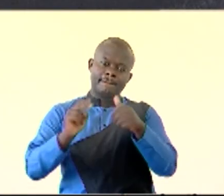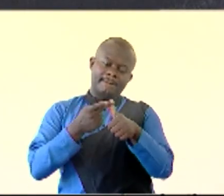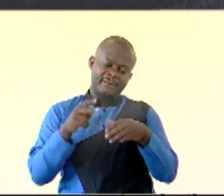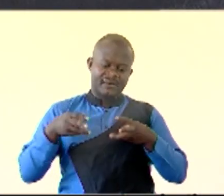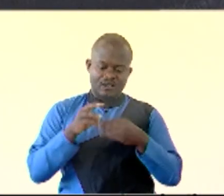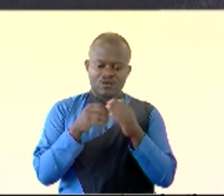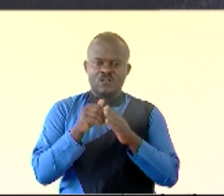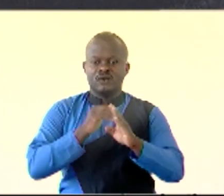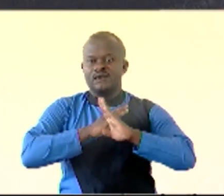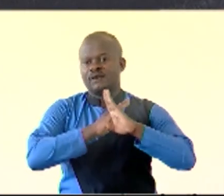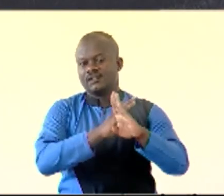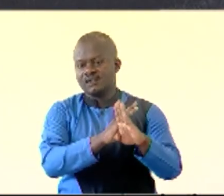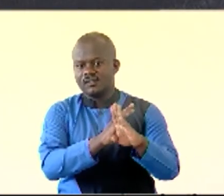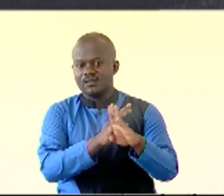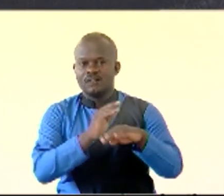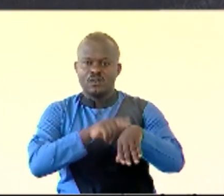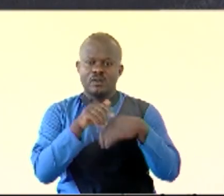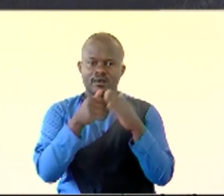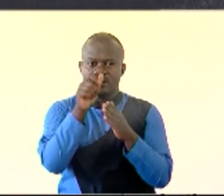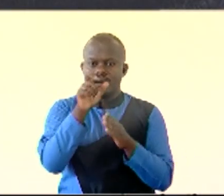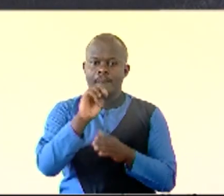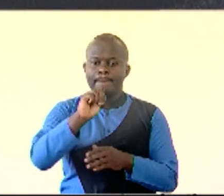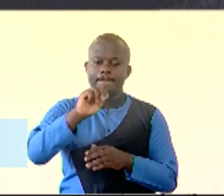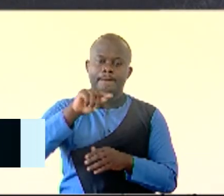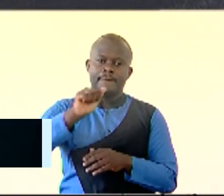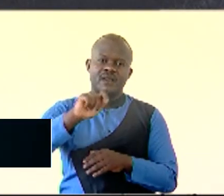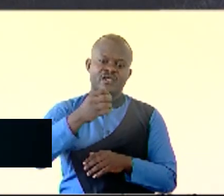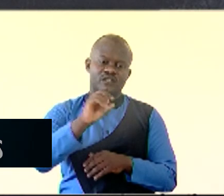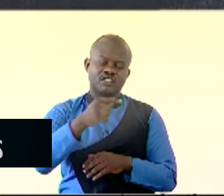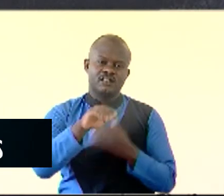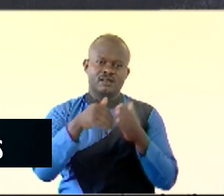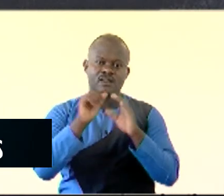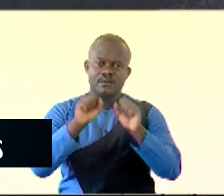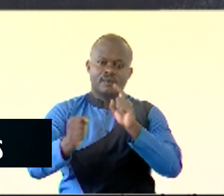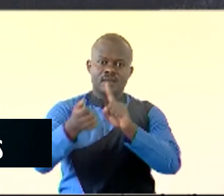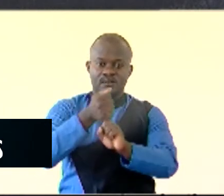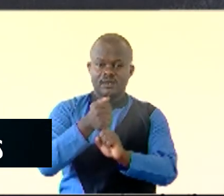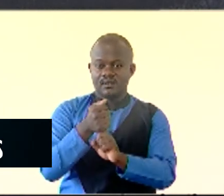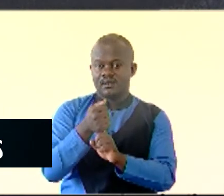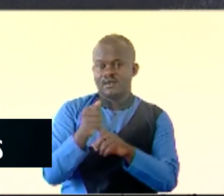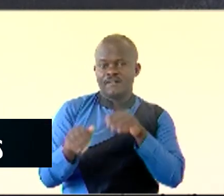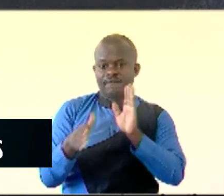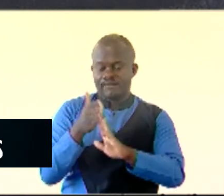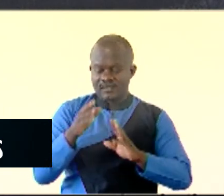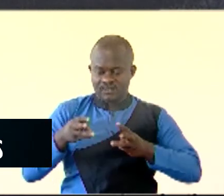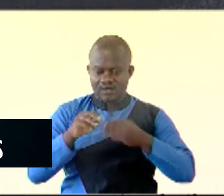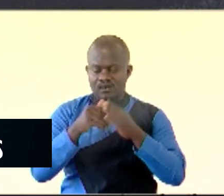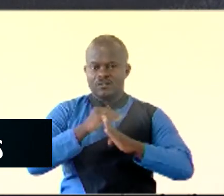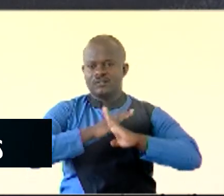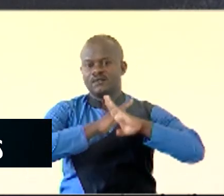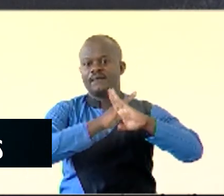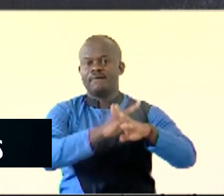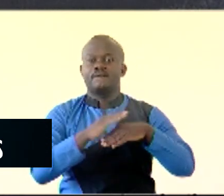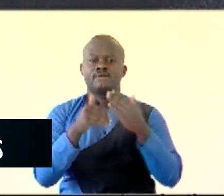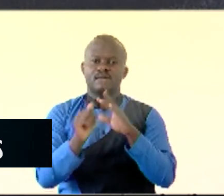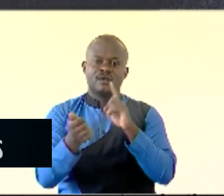defense, when the pathogens are able to get past the first line of defense, it has